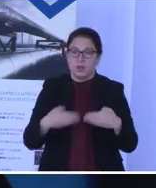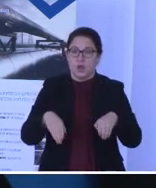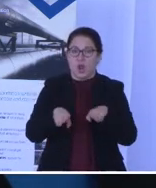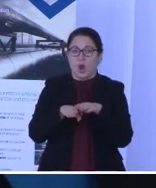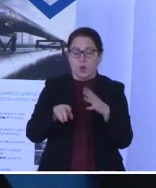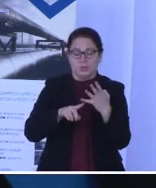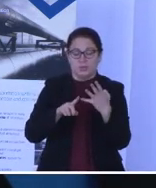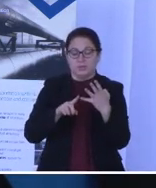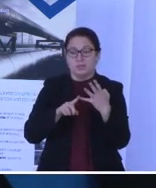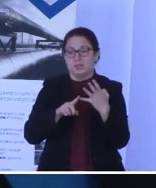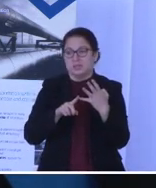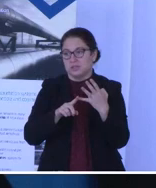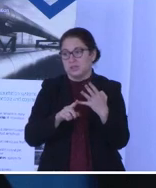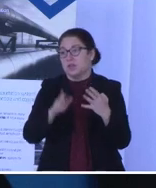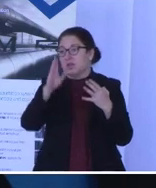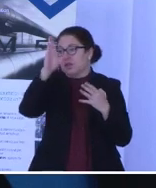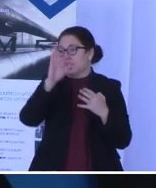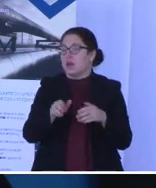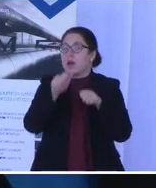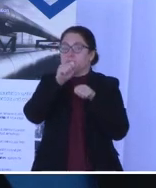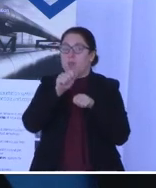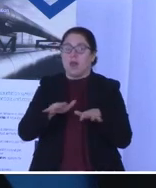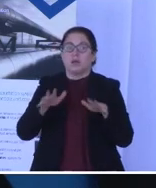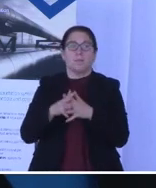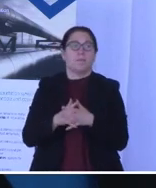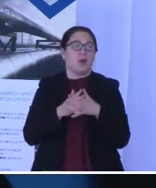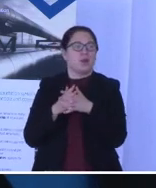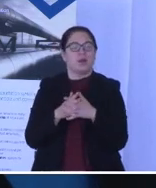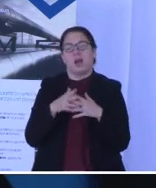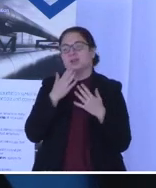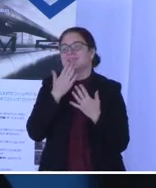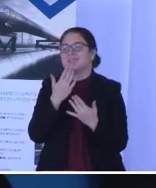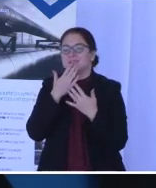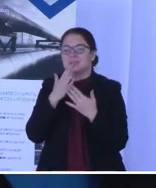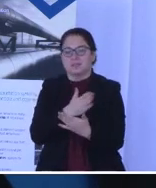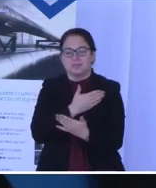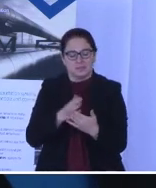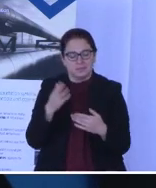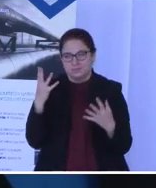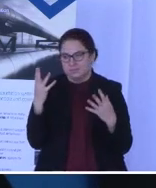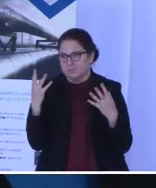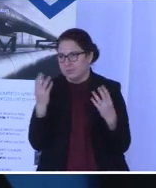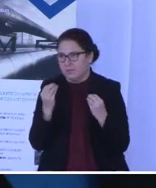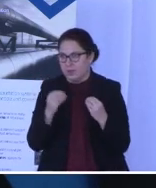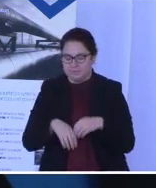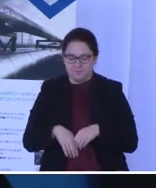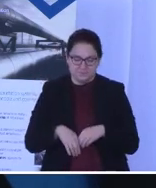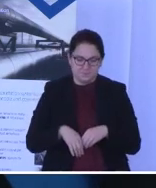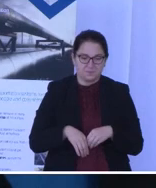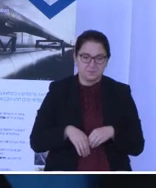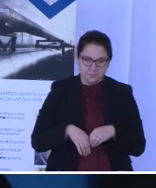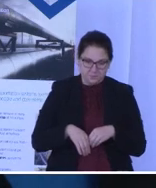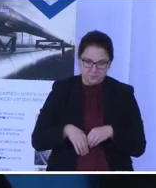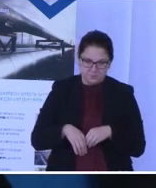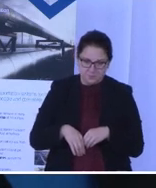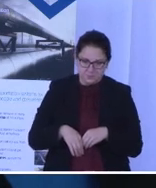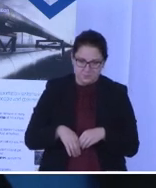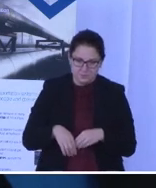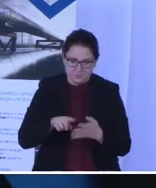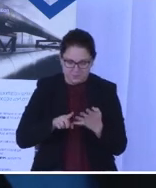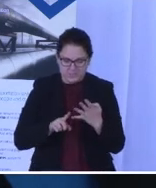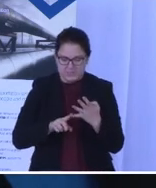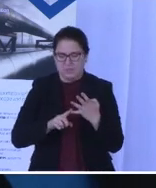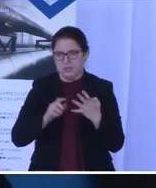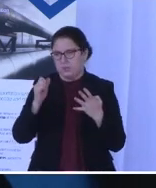event so appropriately by singing God Bless America. And Marcus puts incredible passion into his art